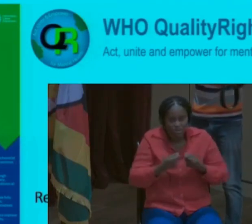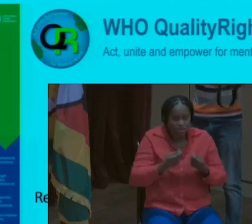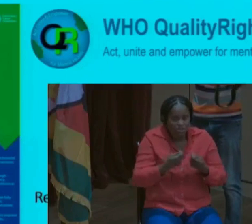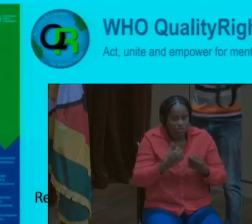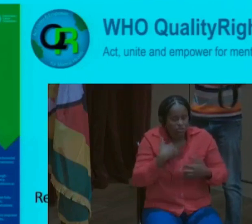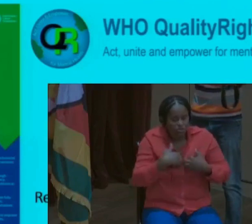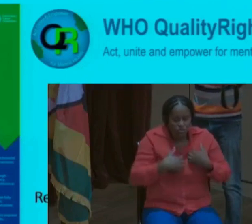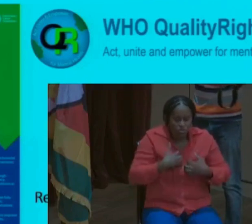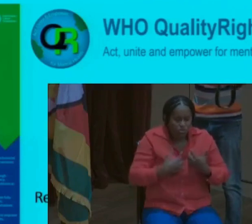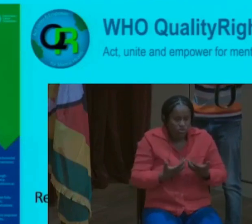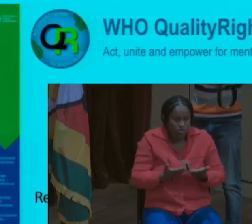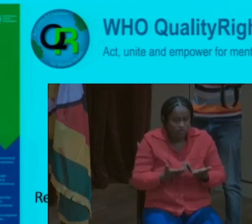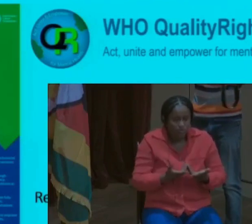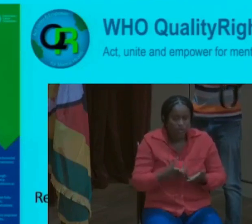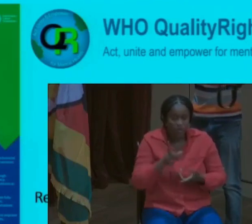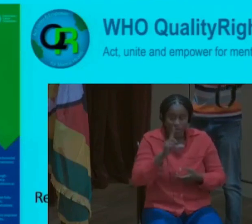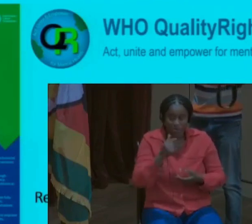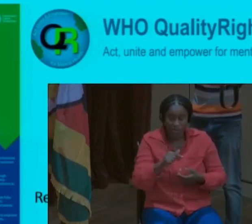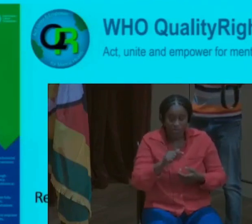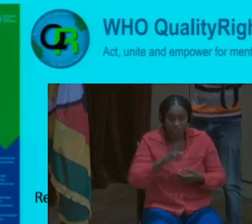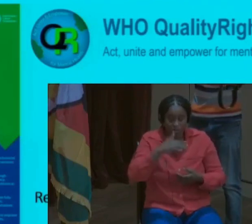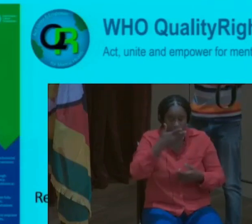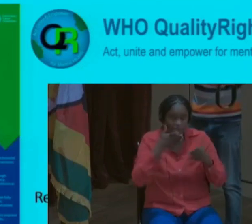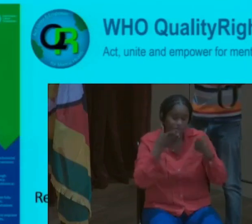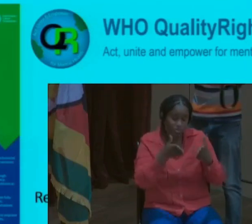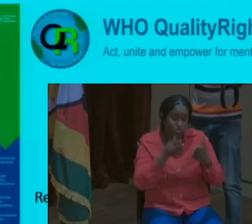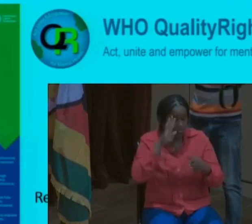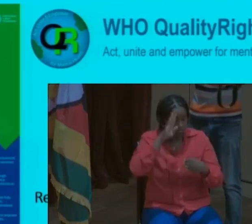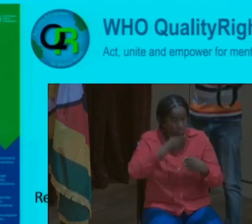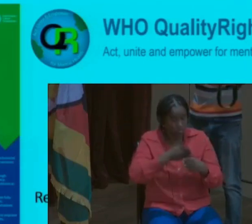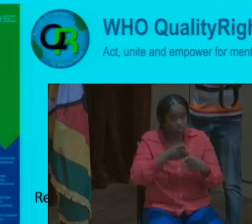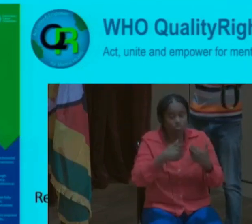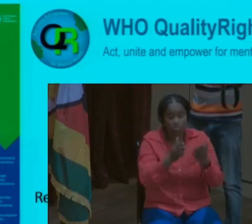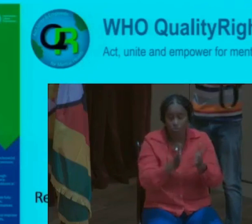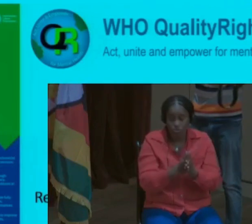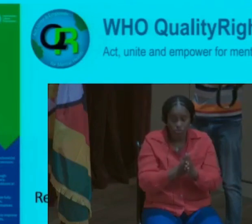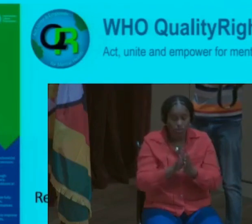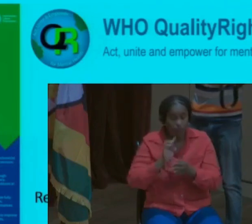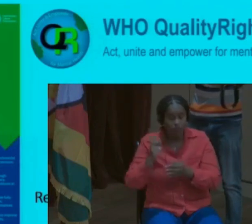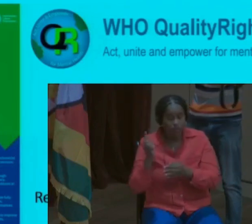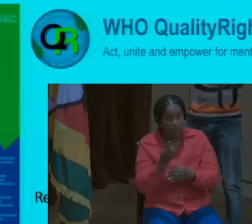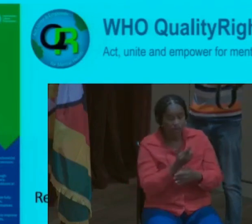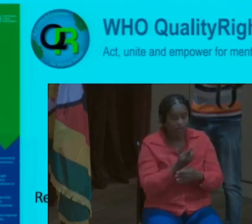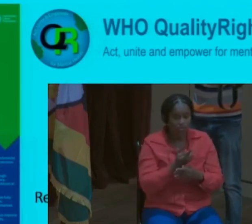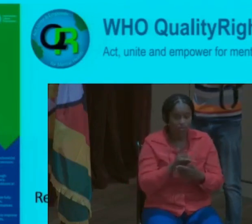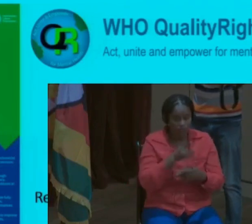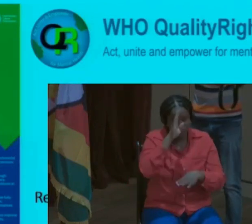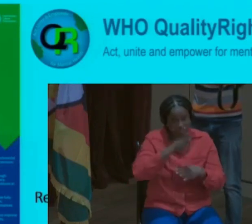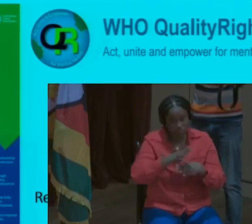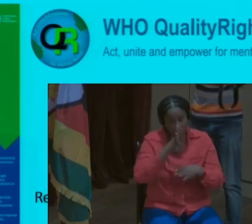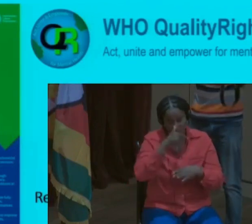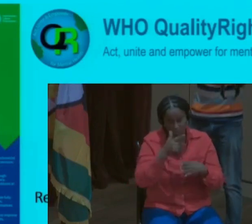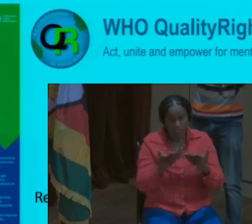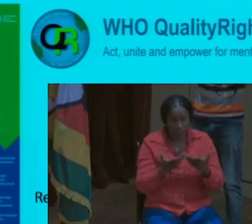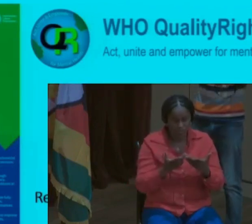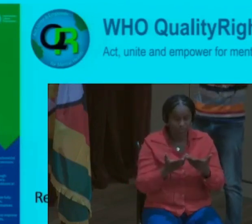first aid is for disaster situations, crises, how we can approach someone who has faced a